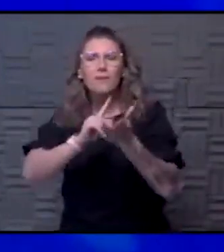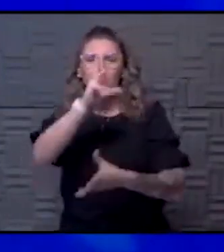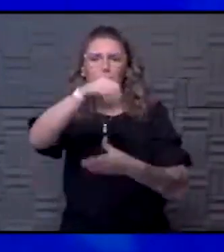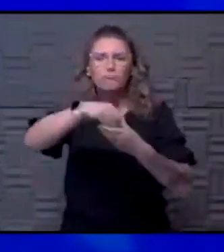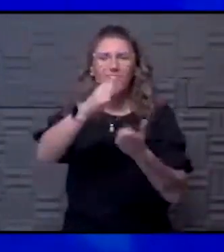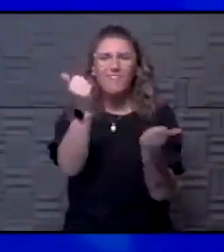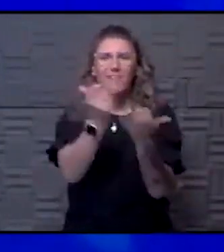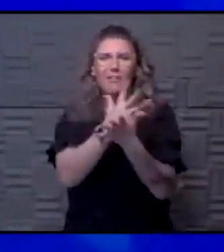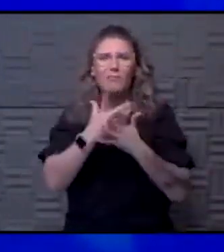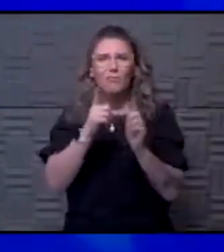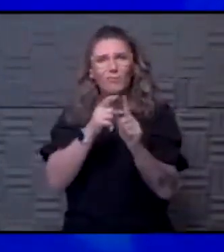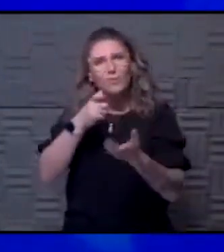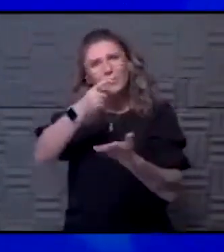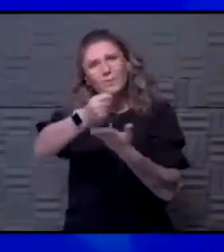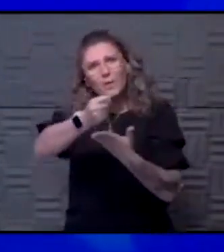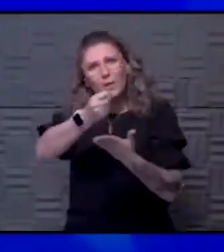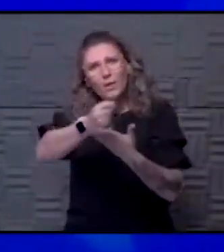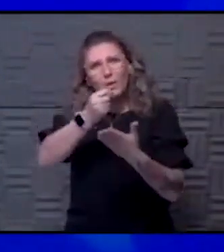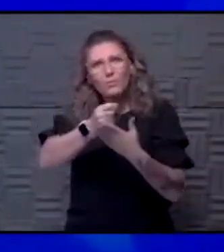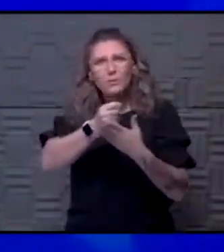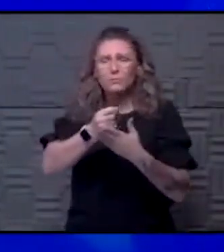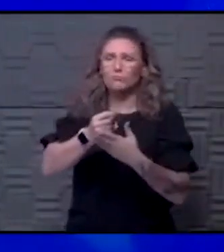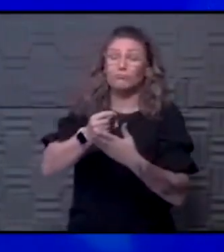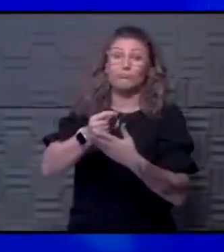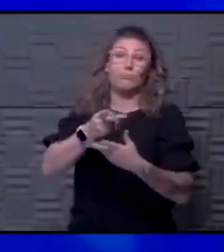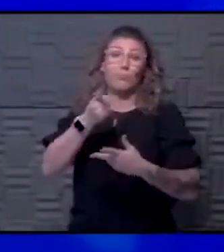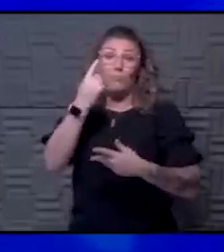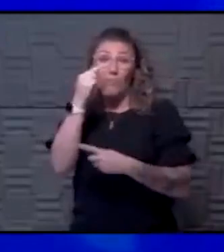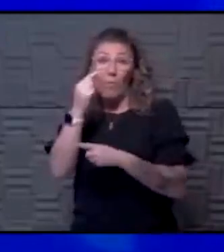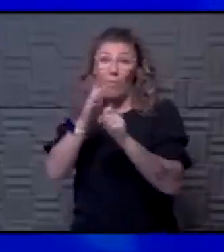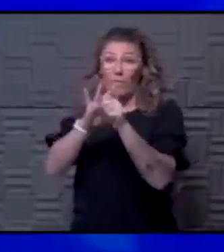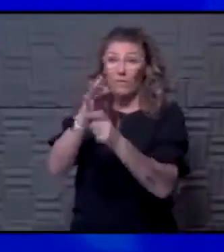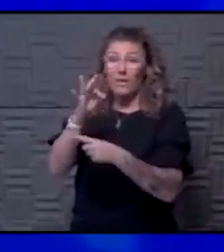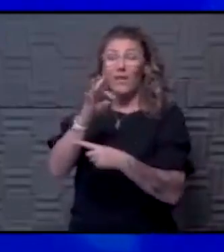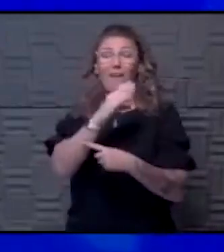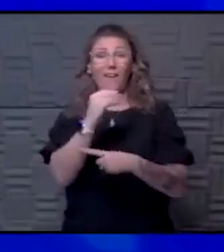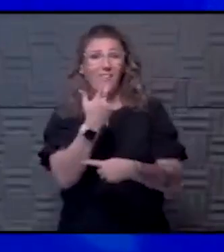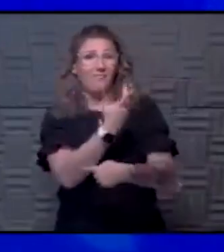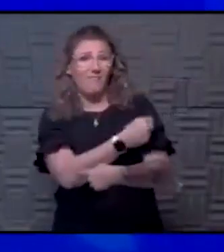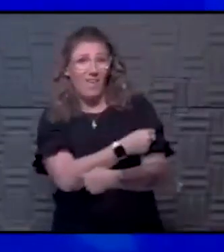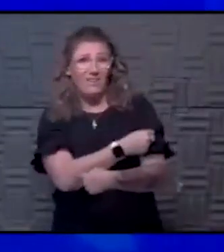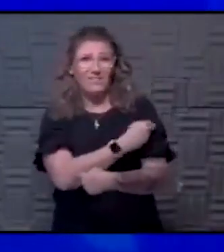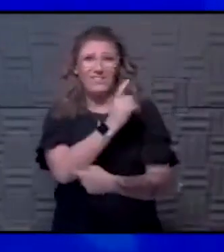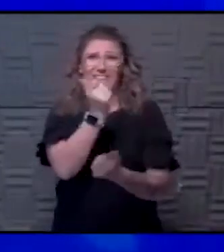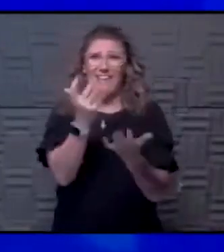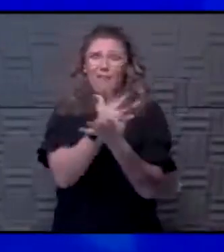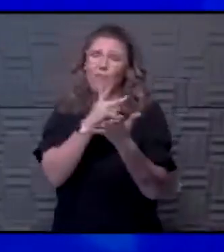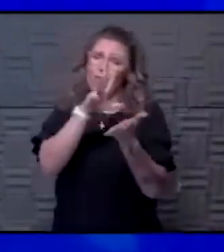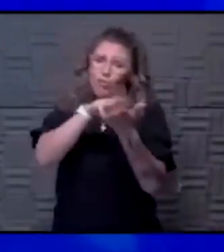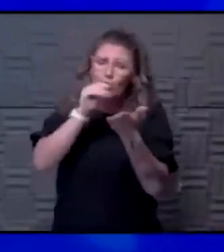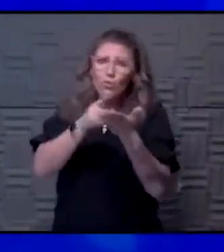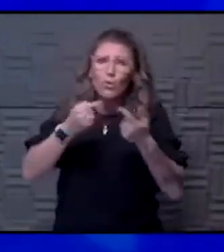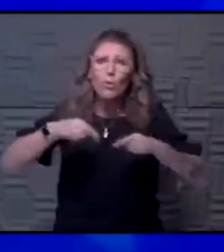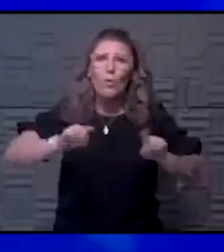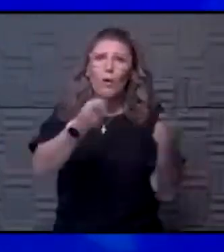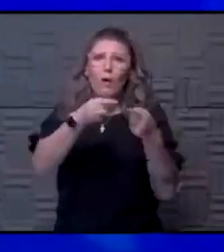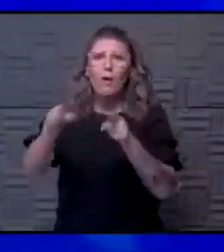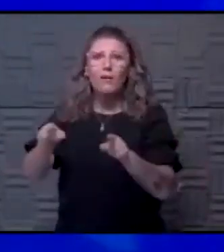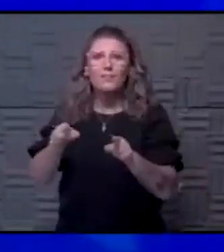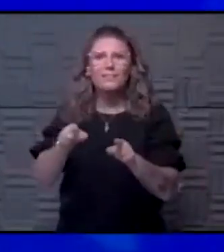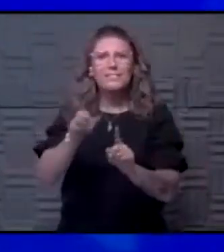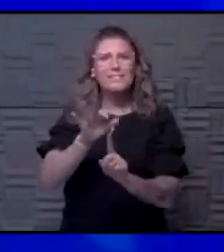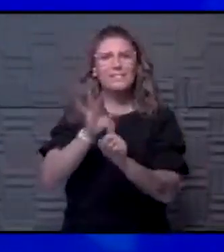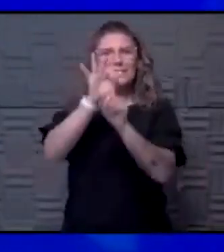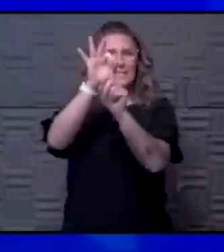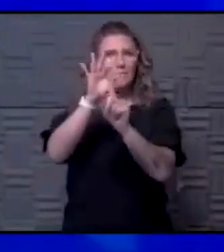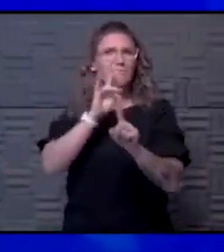therapies for treating COVID-19 as well as vaccines. So today we're going to show you a very special video